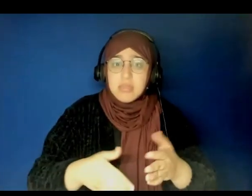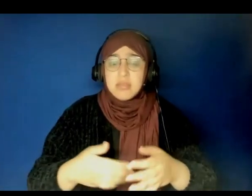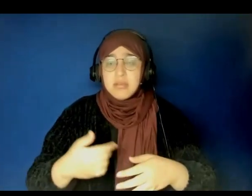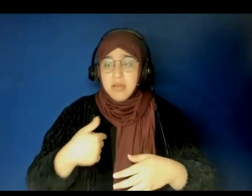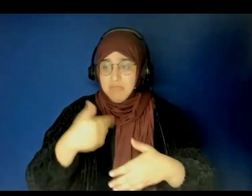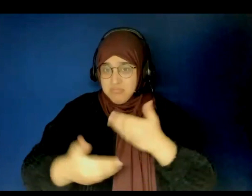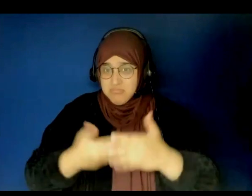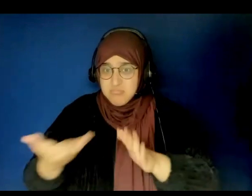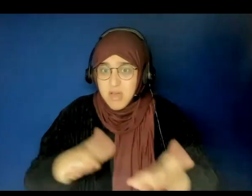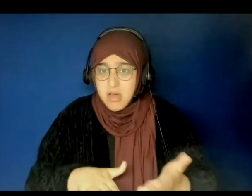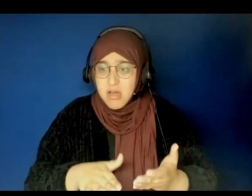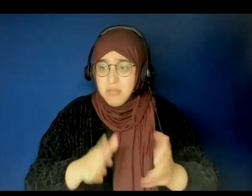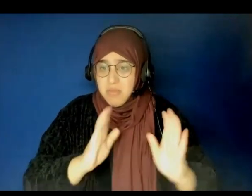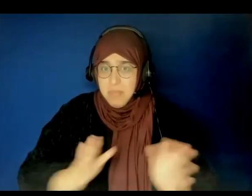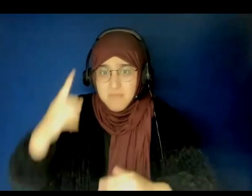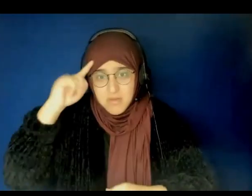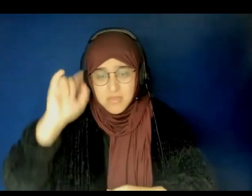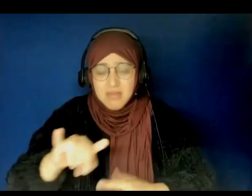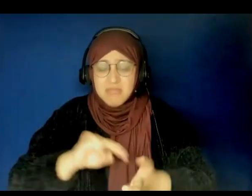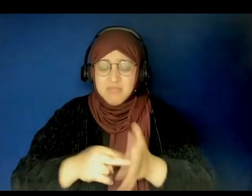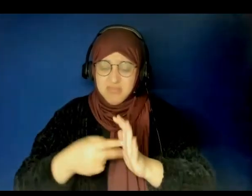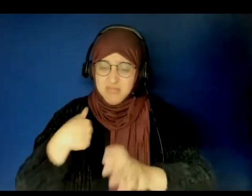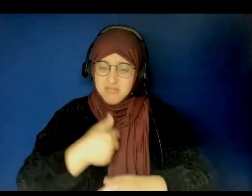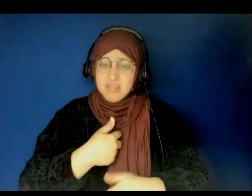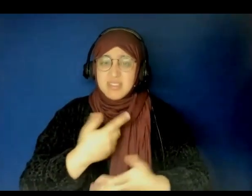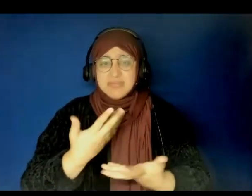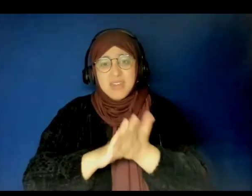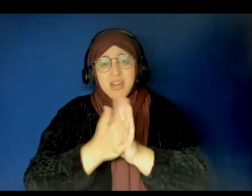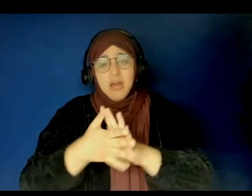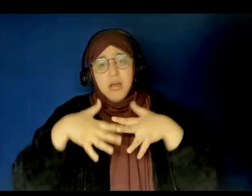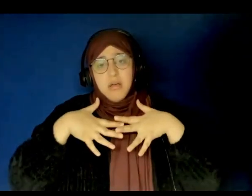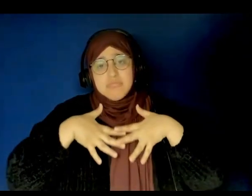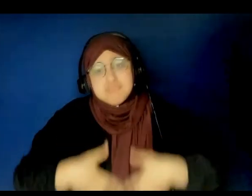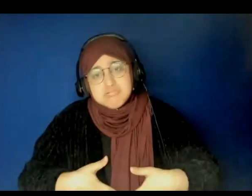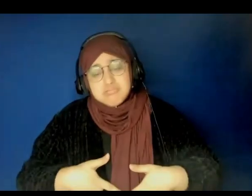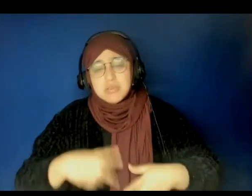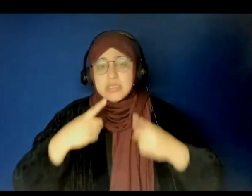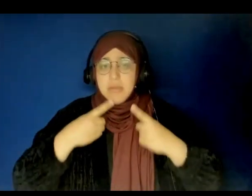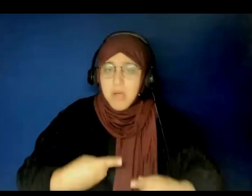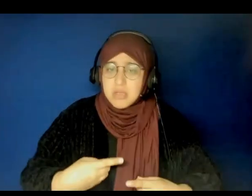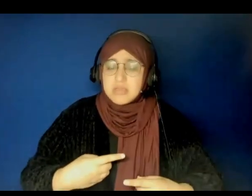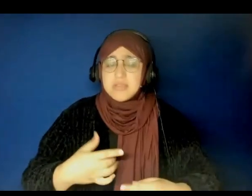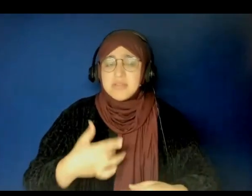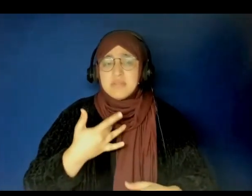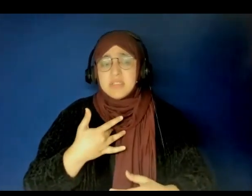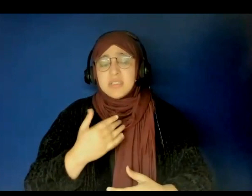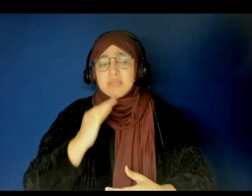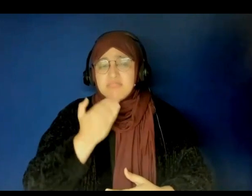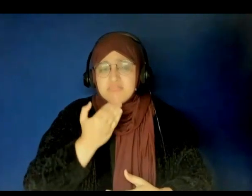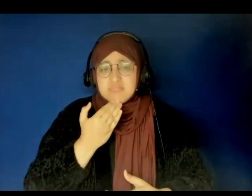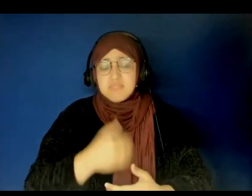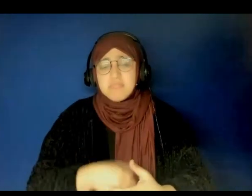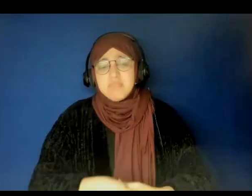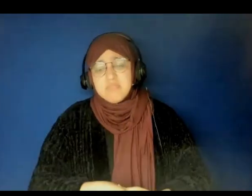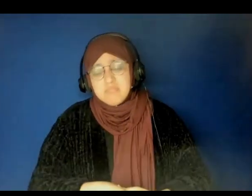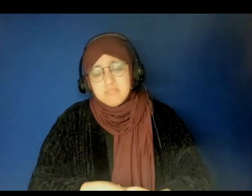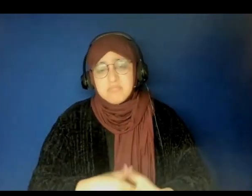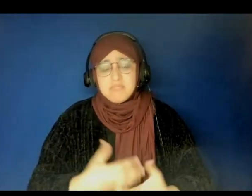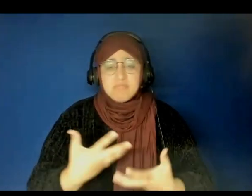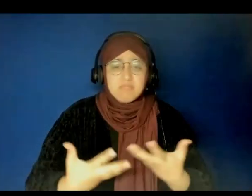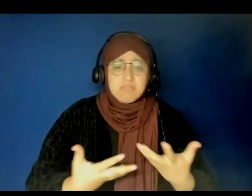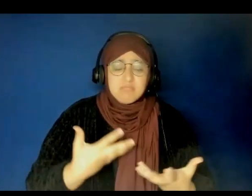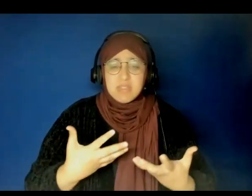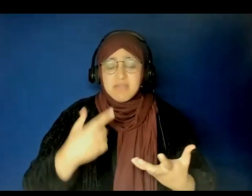somehow become depressed or melancholic, or we think that it is inappropriate.